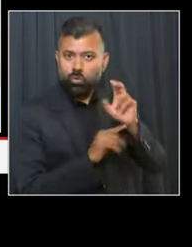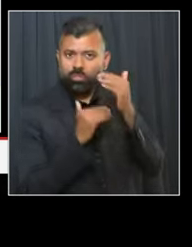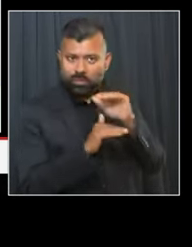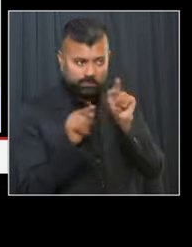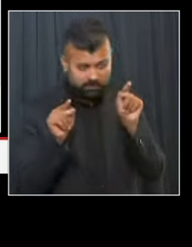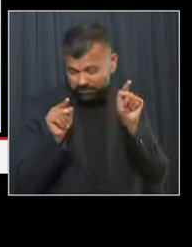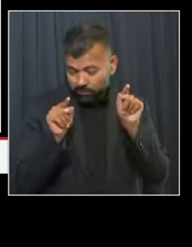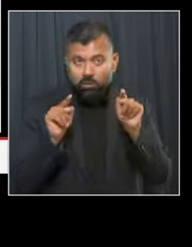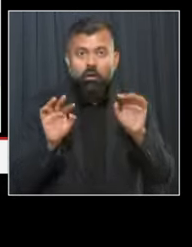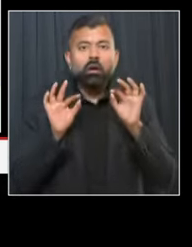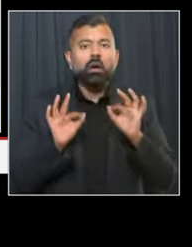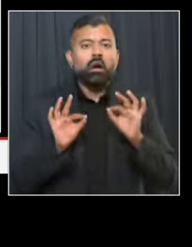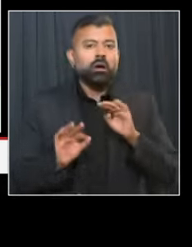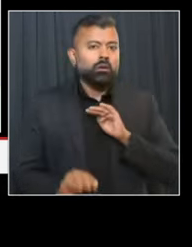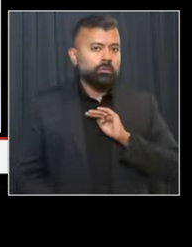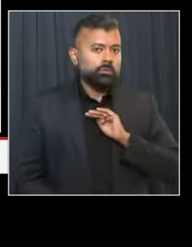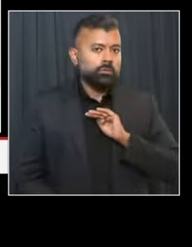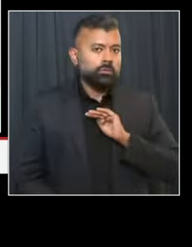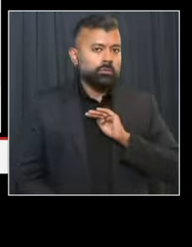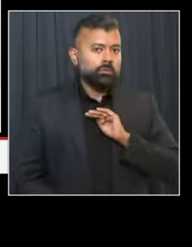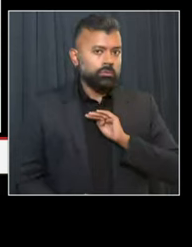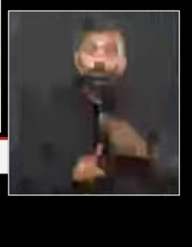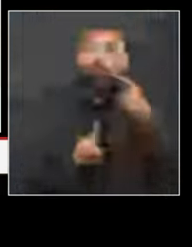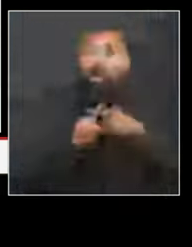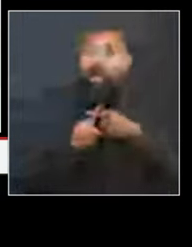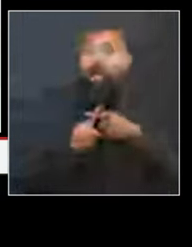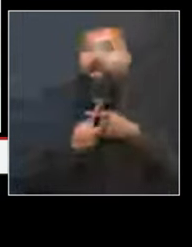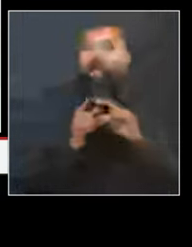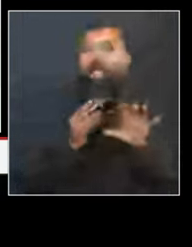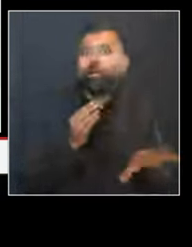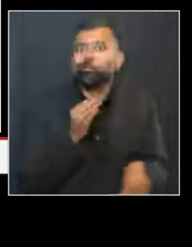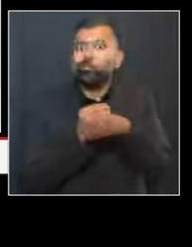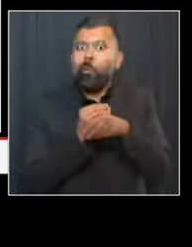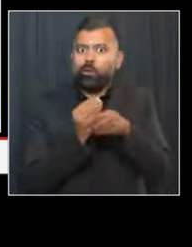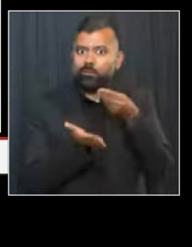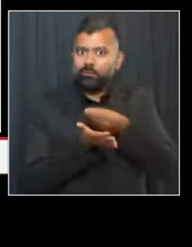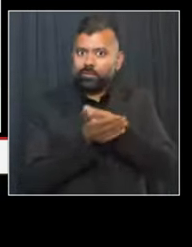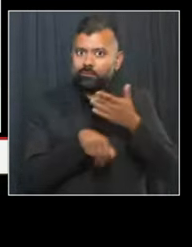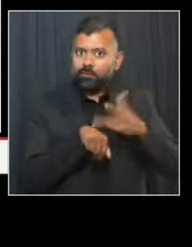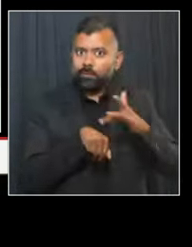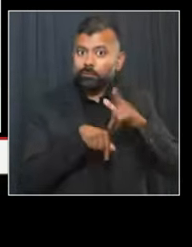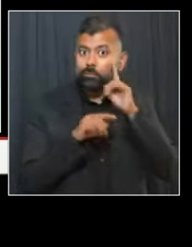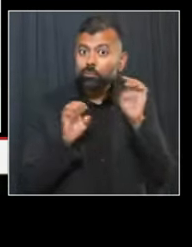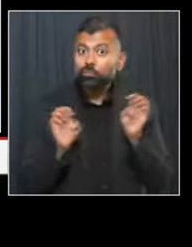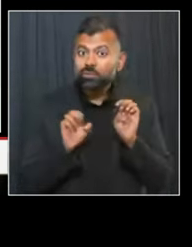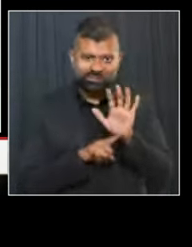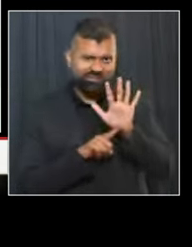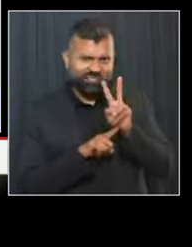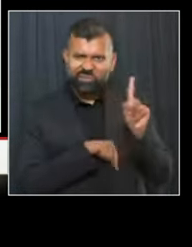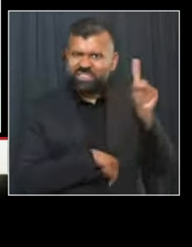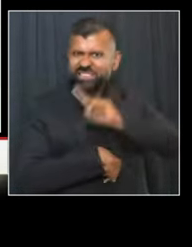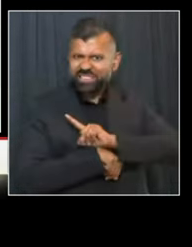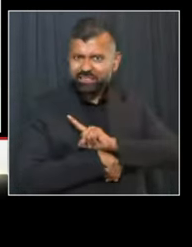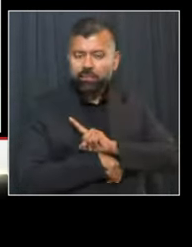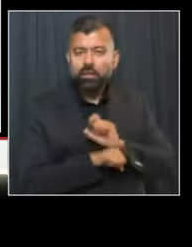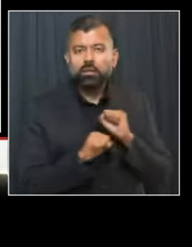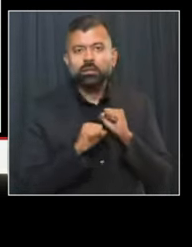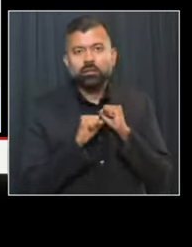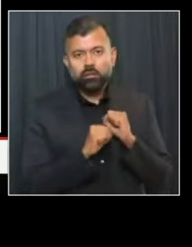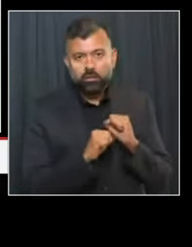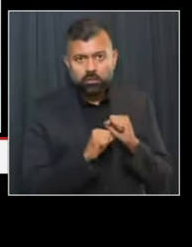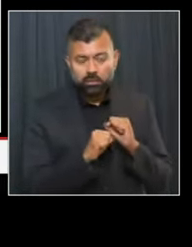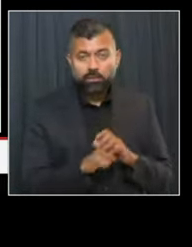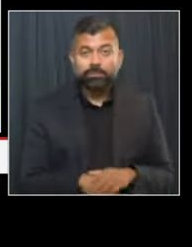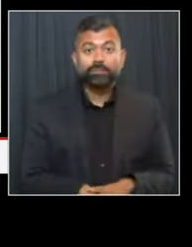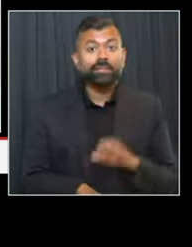is there enough cash on hand to be able to meet year-end financial obligations? However, his team couldn't take that for granted. They also had to do their own